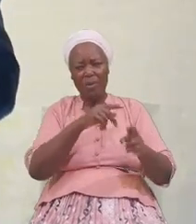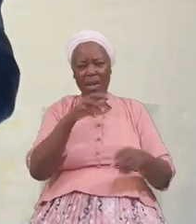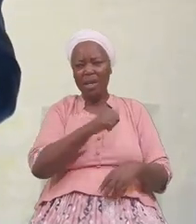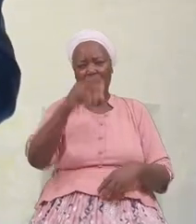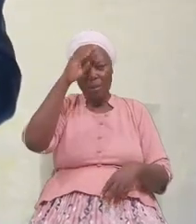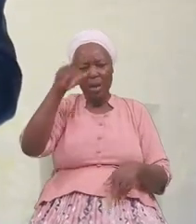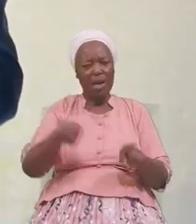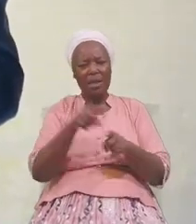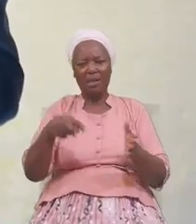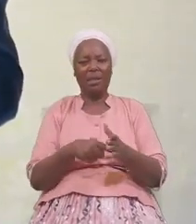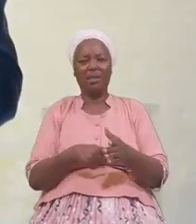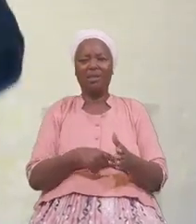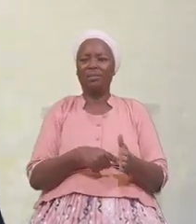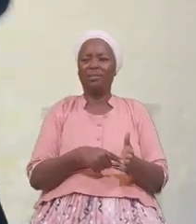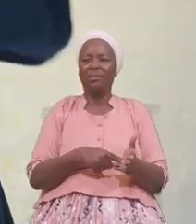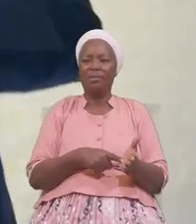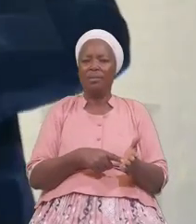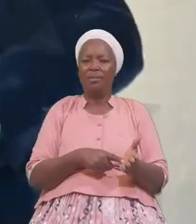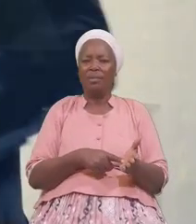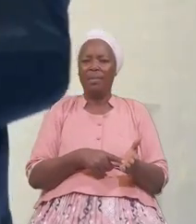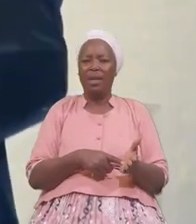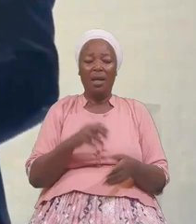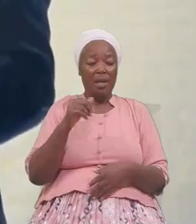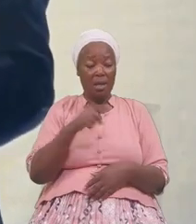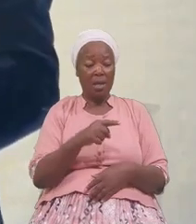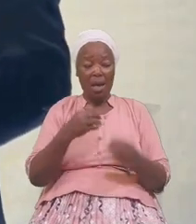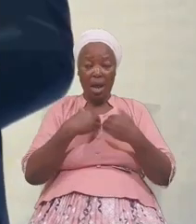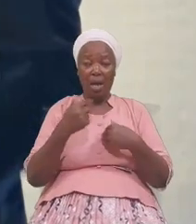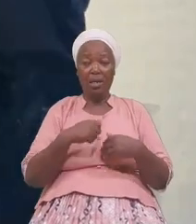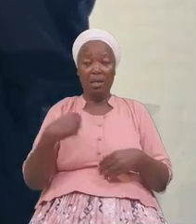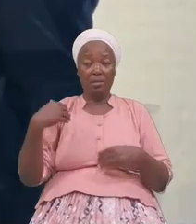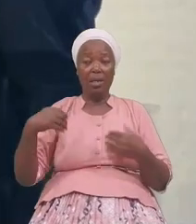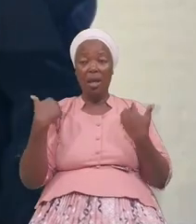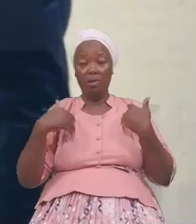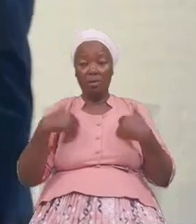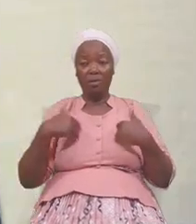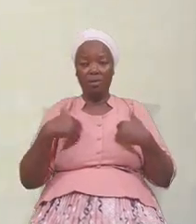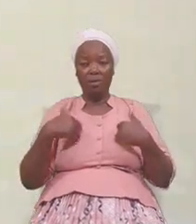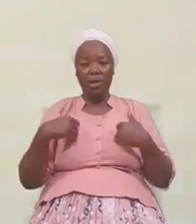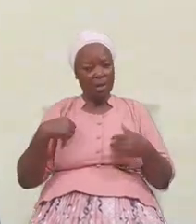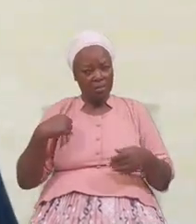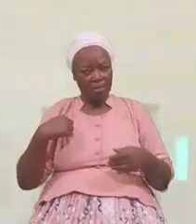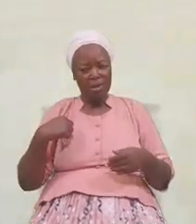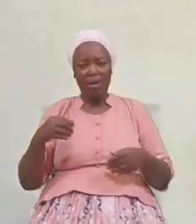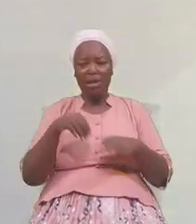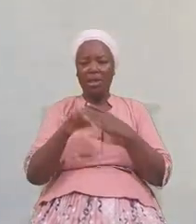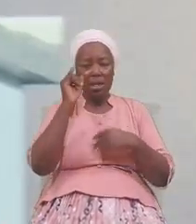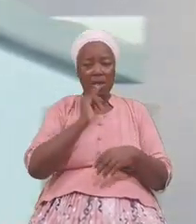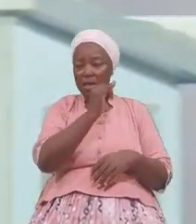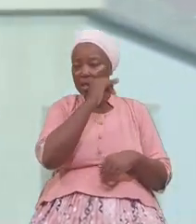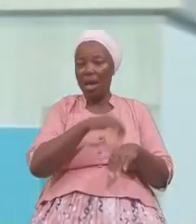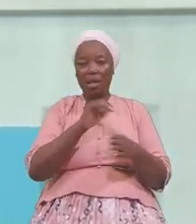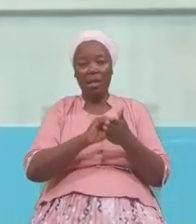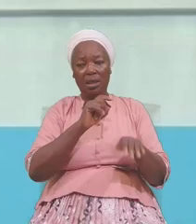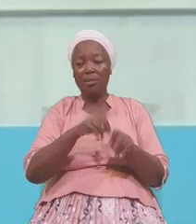man like this. He had a garment. In Israel at that time, just like every